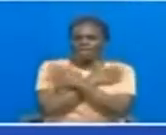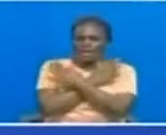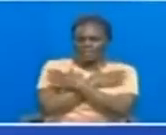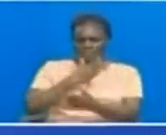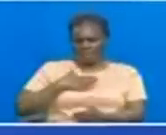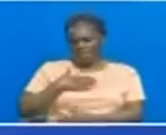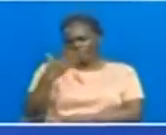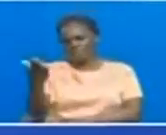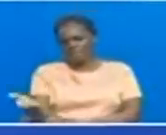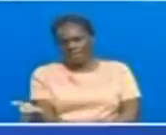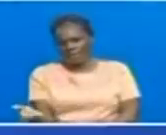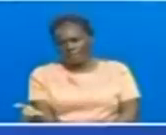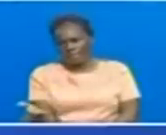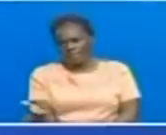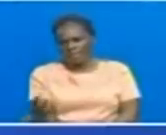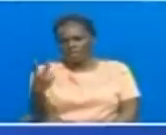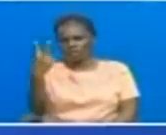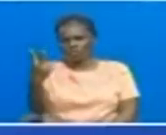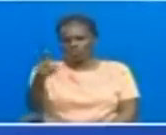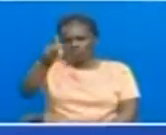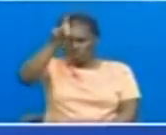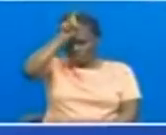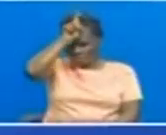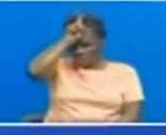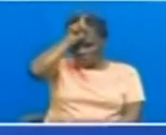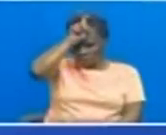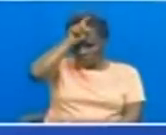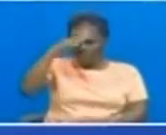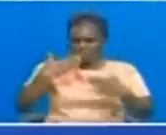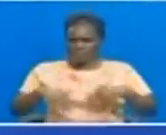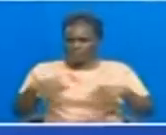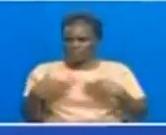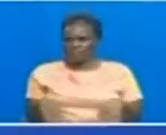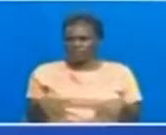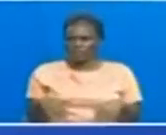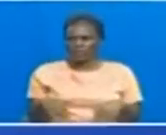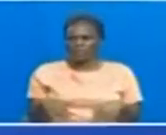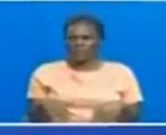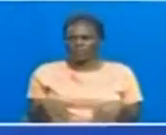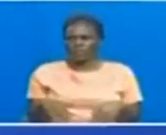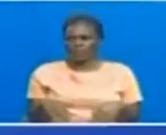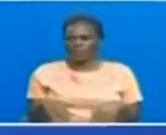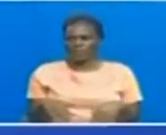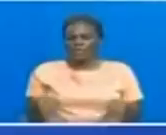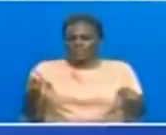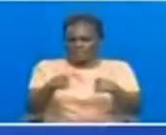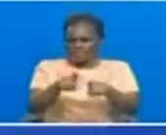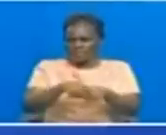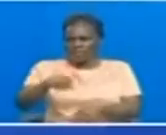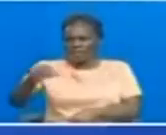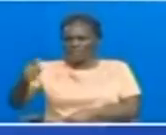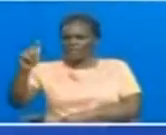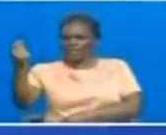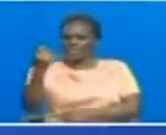there, Stua from Egypt, mm-hmm. Mina Abraham and mm-hmm. Abraham Anis, mm-hmm. and also have got my